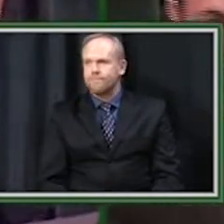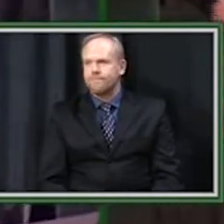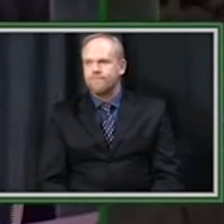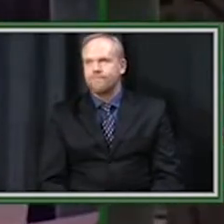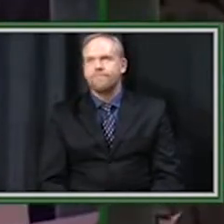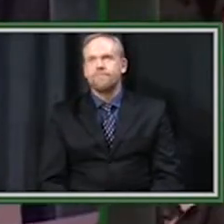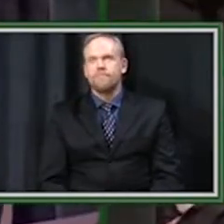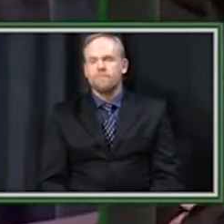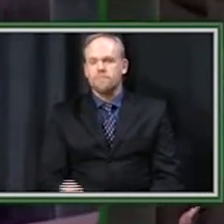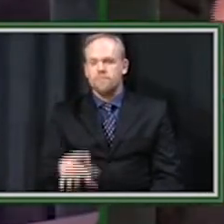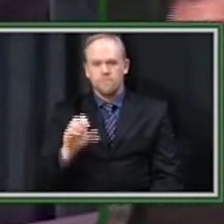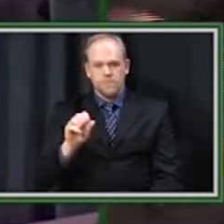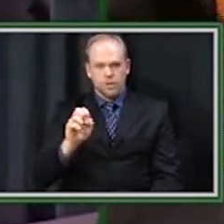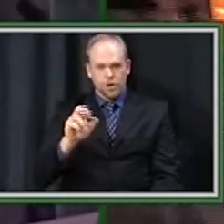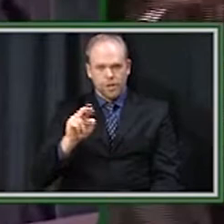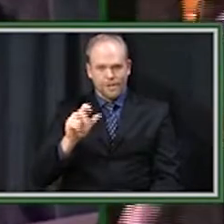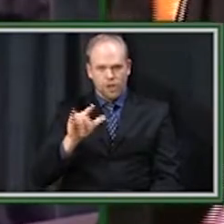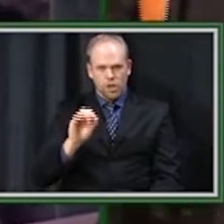Sergio Luna.